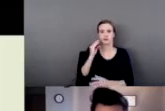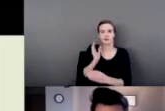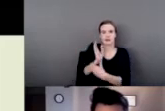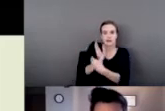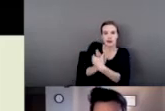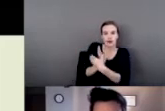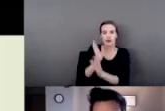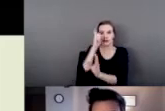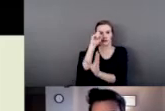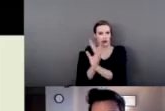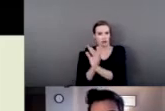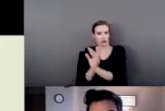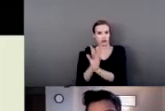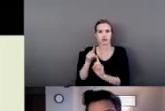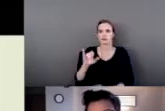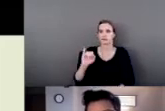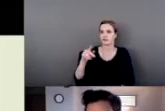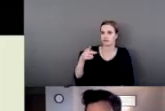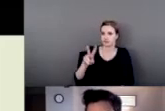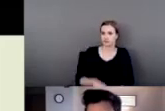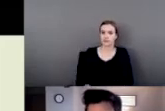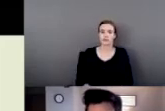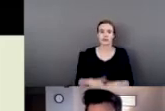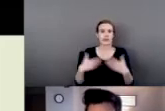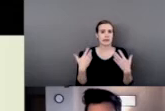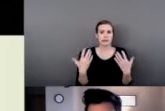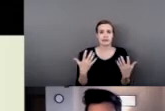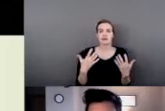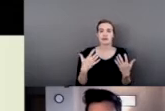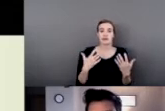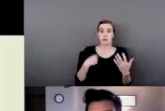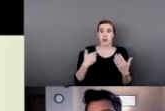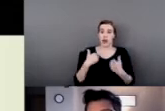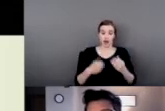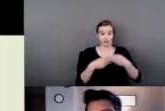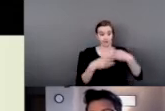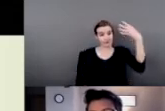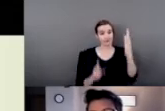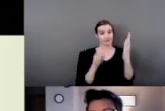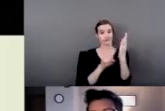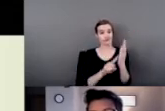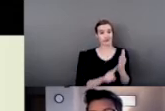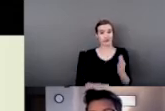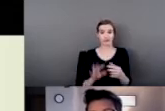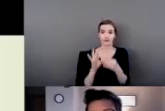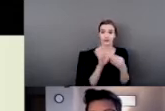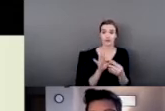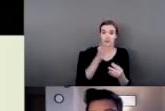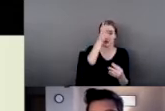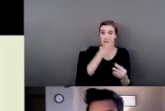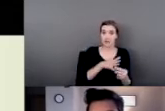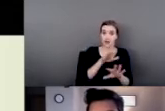violence. Sadly, there's just not enough research out there, especially in regards to men